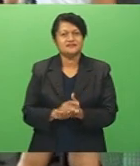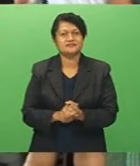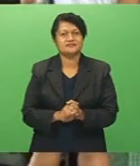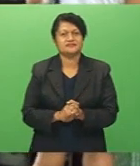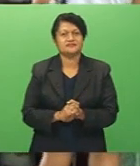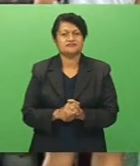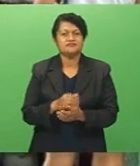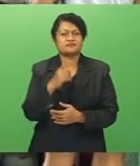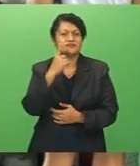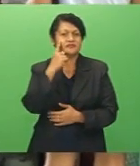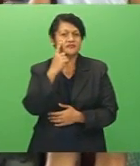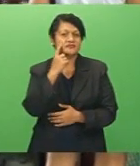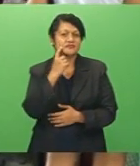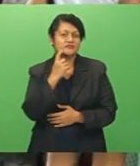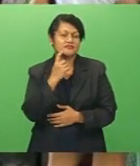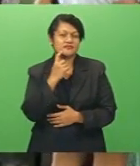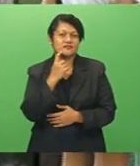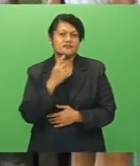trying to,